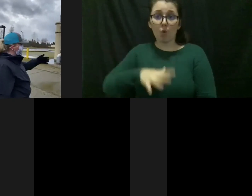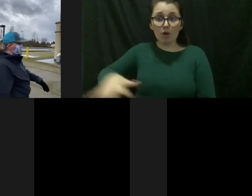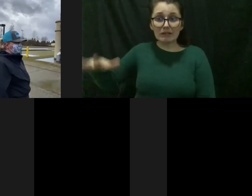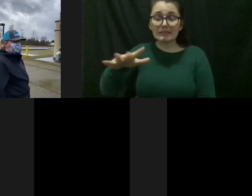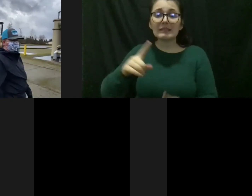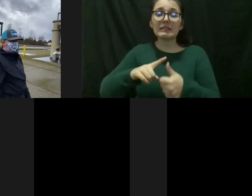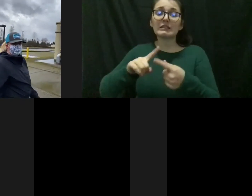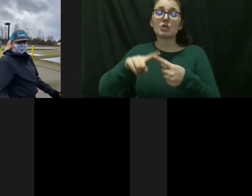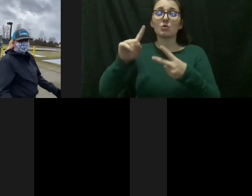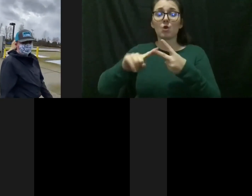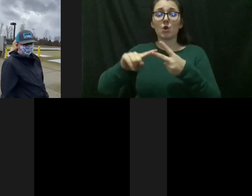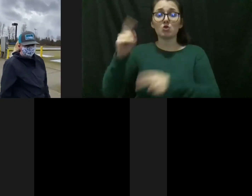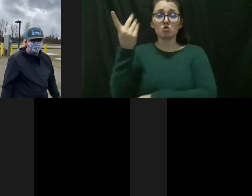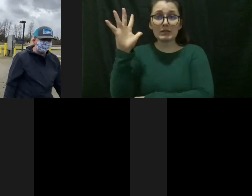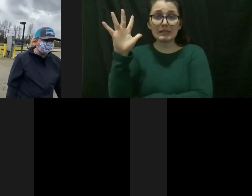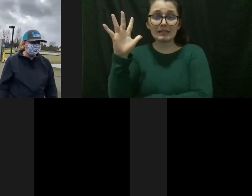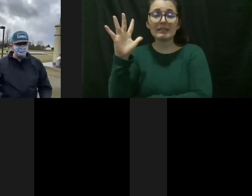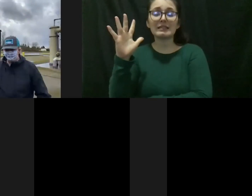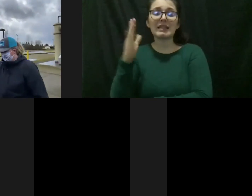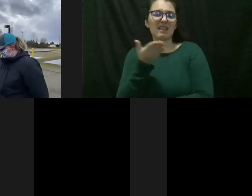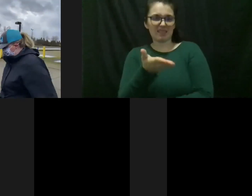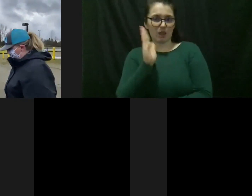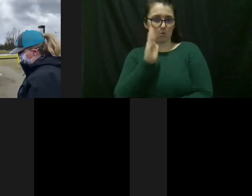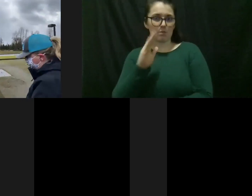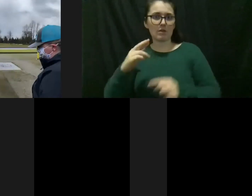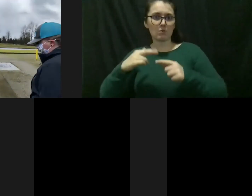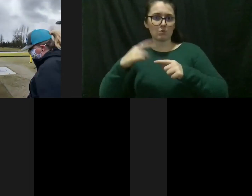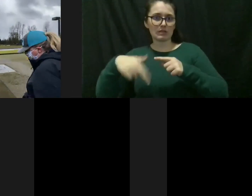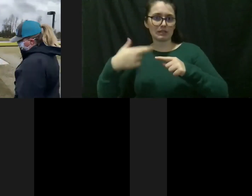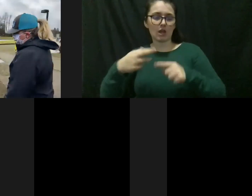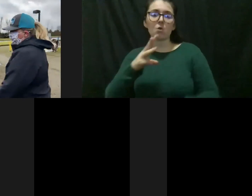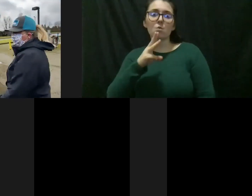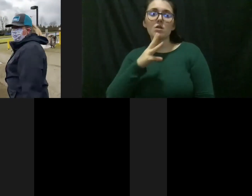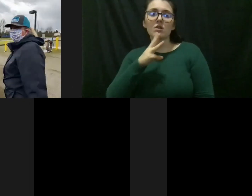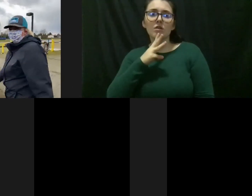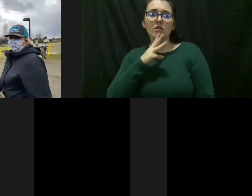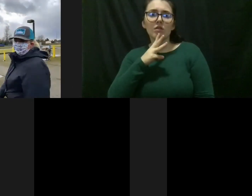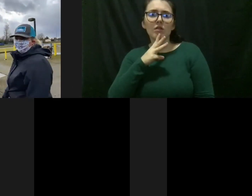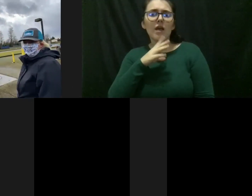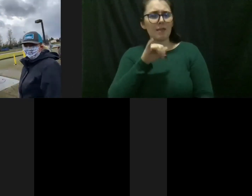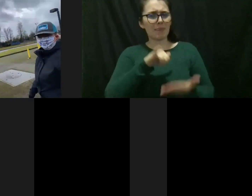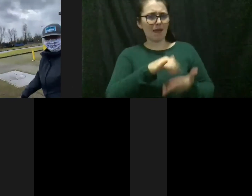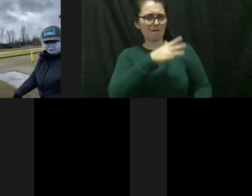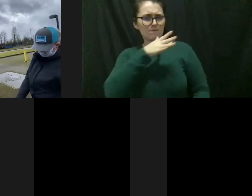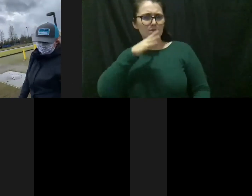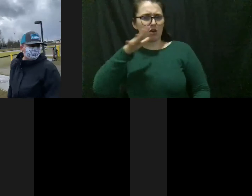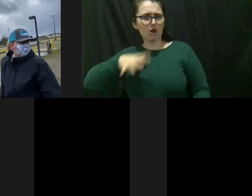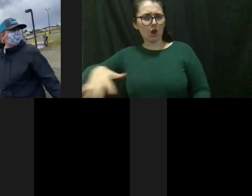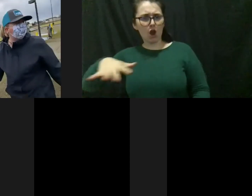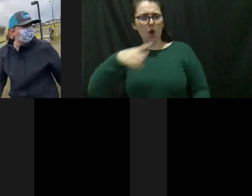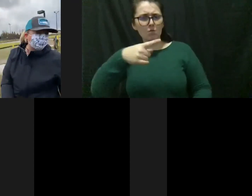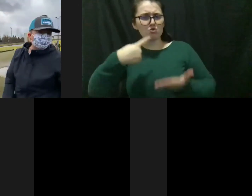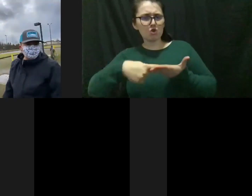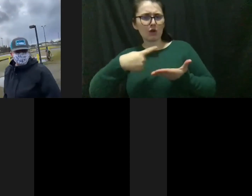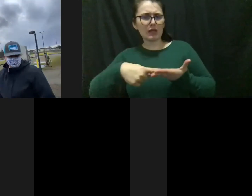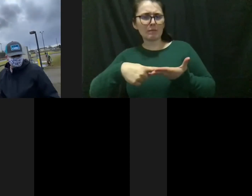water. Okay. Or Class A recycled water, and eventually we're trying to get some partnerships formed in order to start using